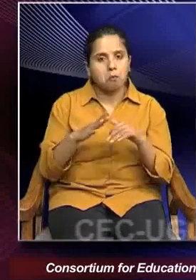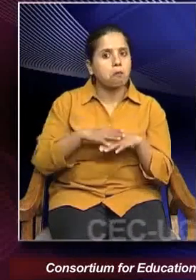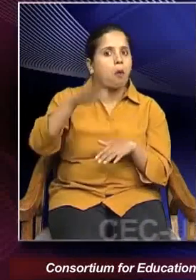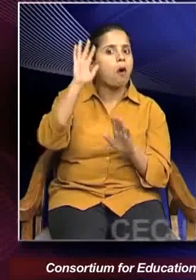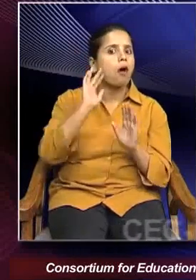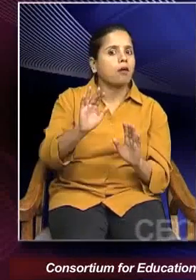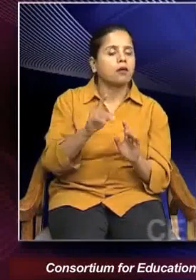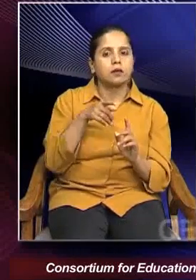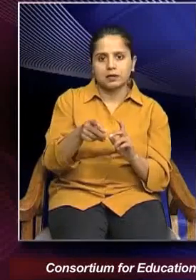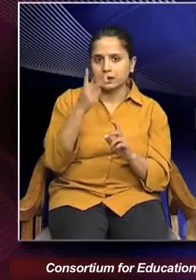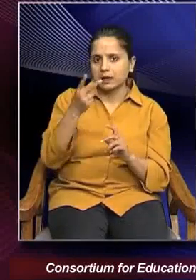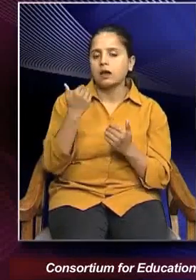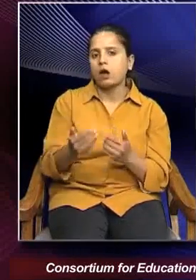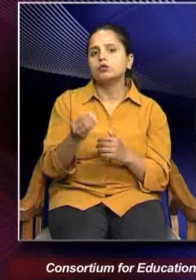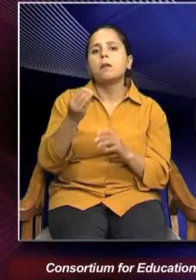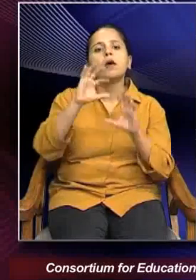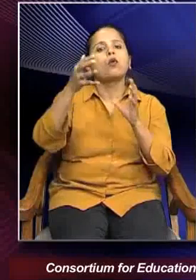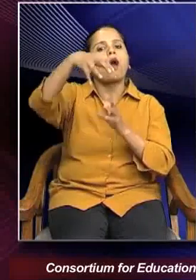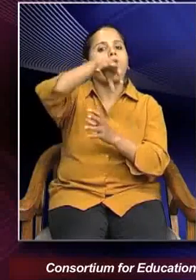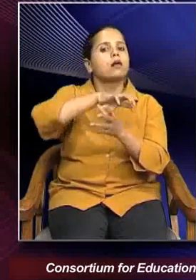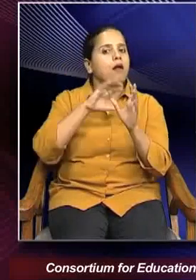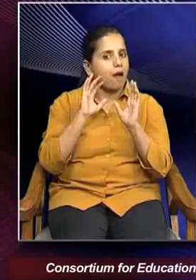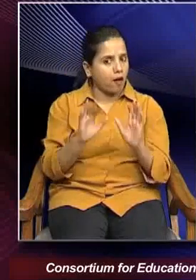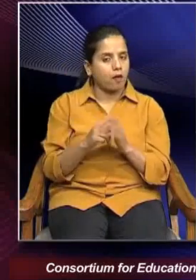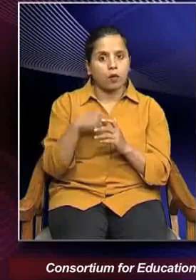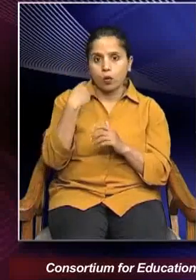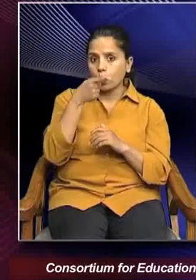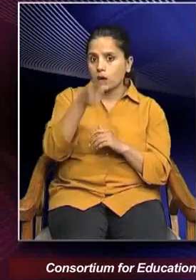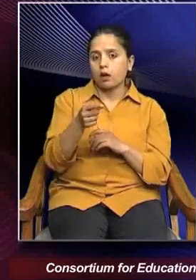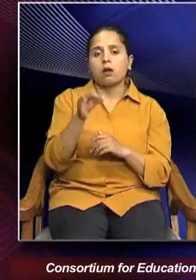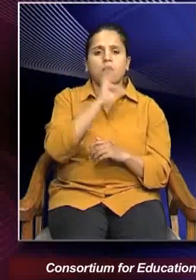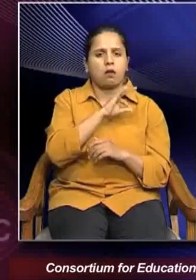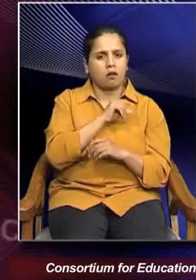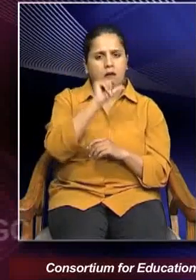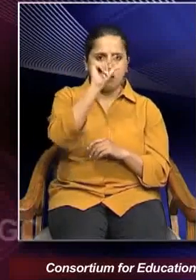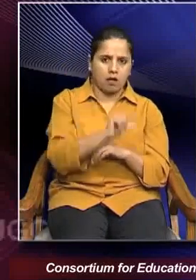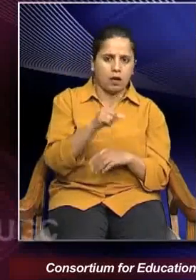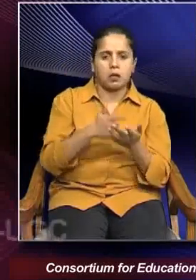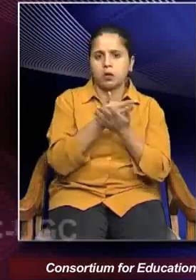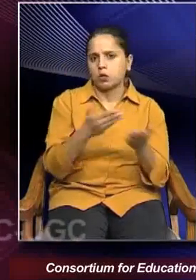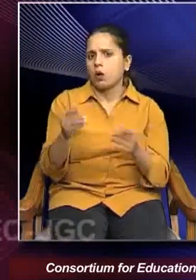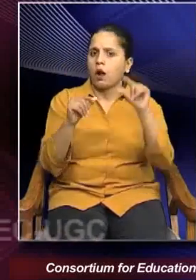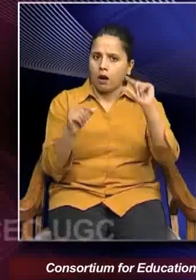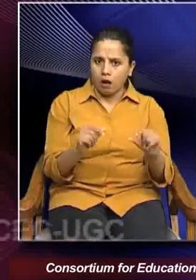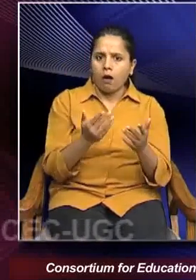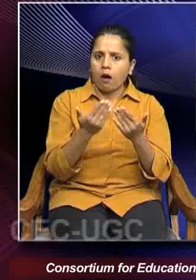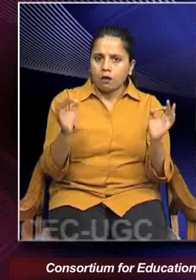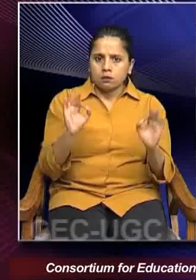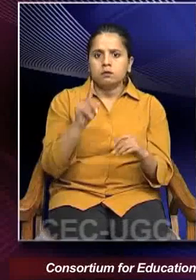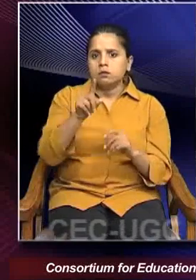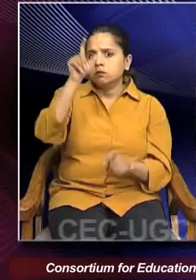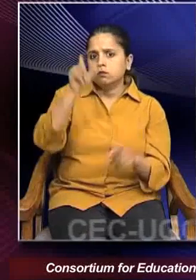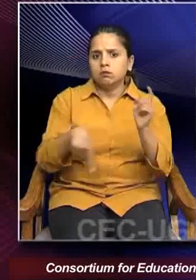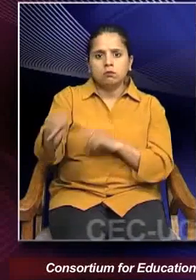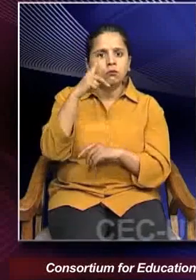therefore these are nations, they are nations where income level is less, resource availability is less, and the population age